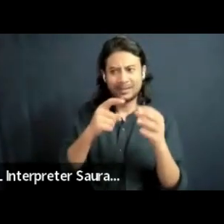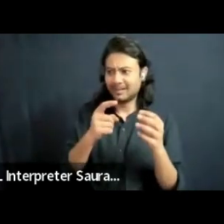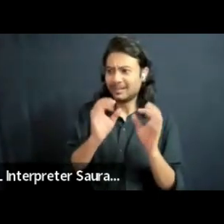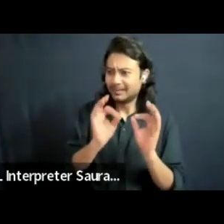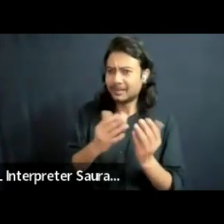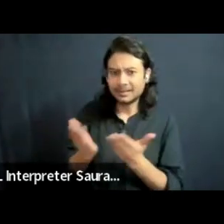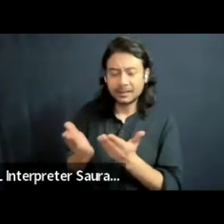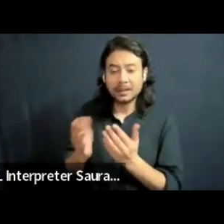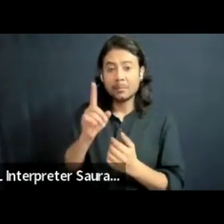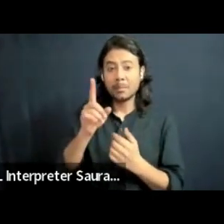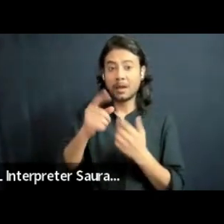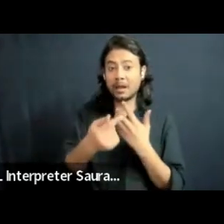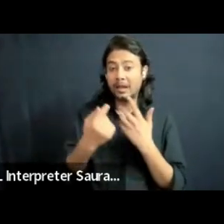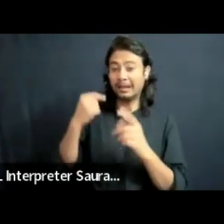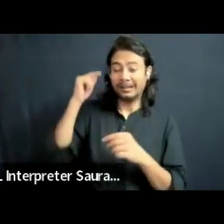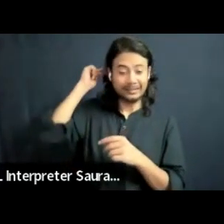Next, please.